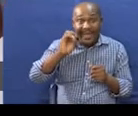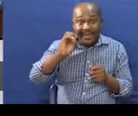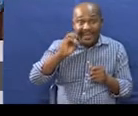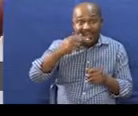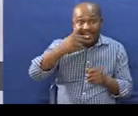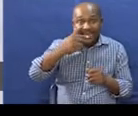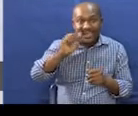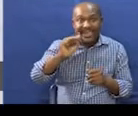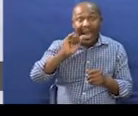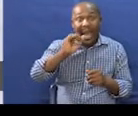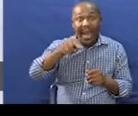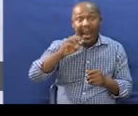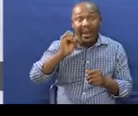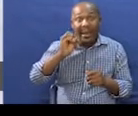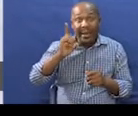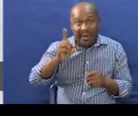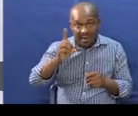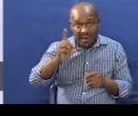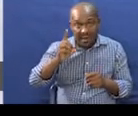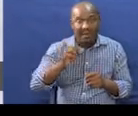the brown color